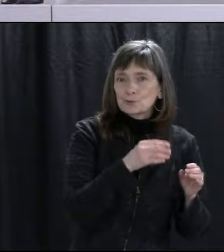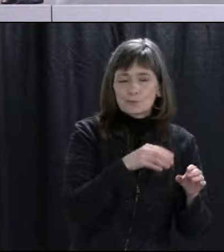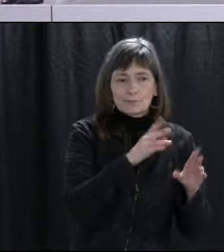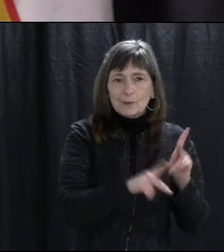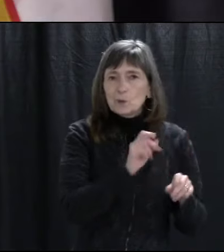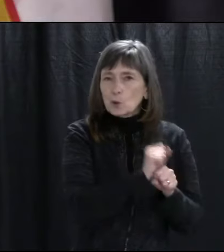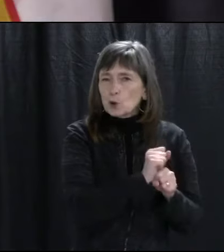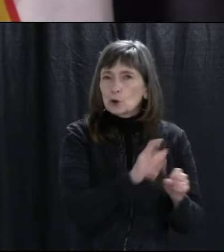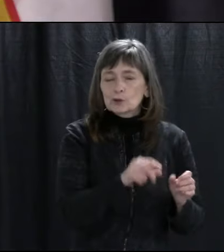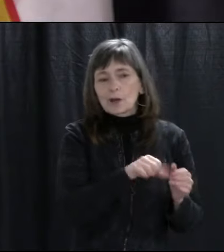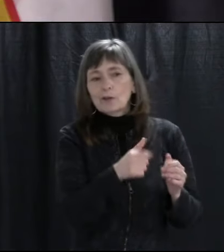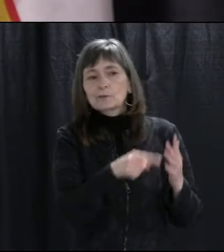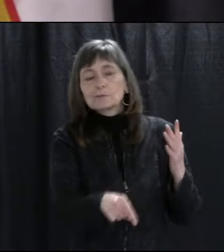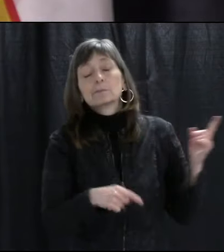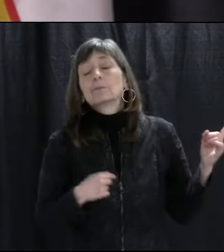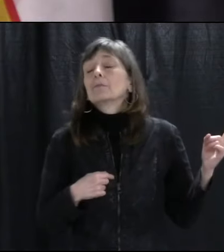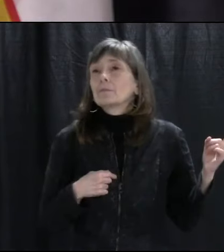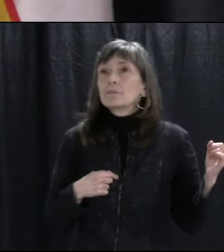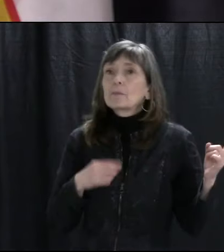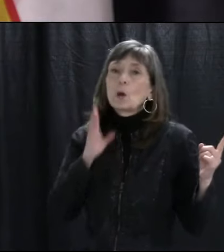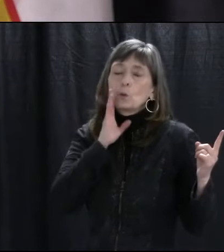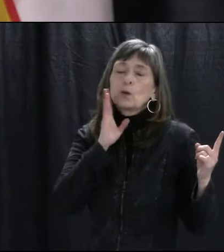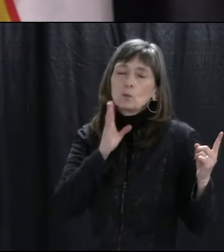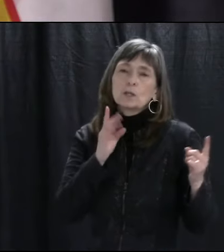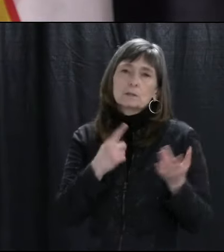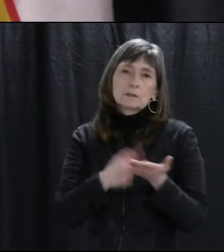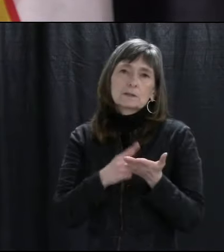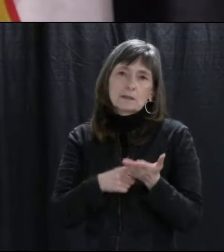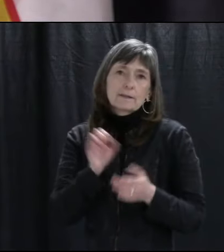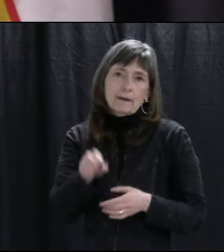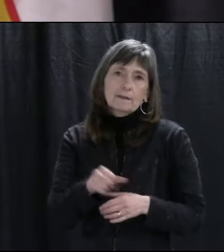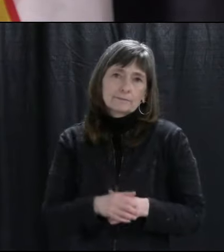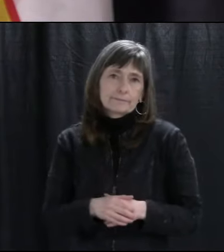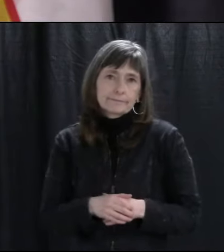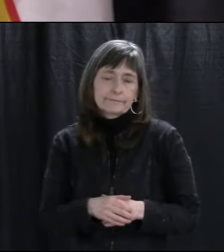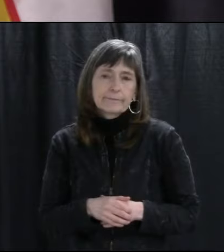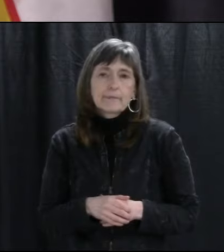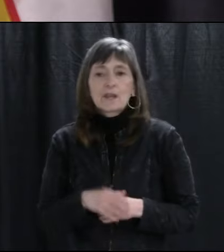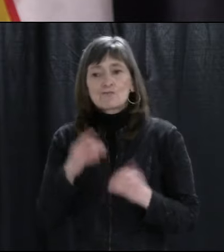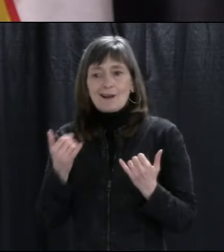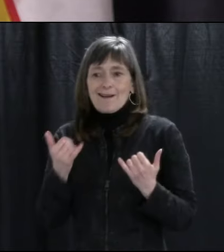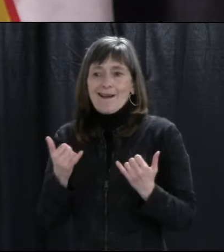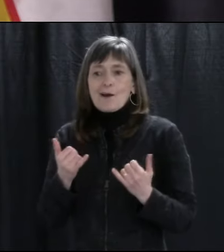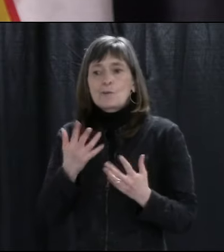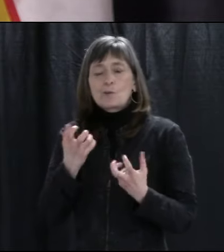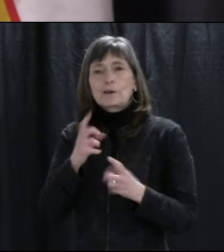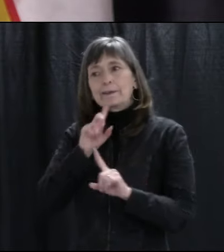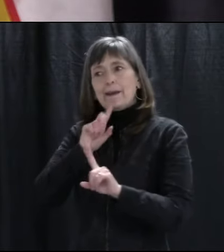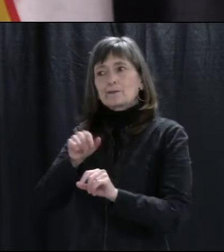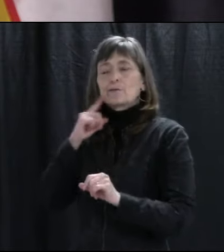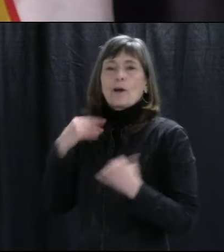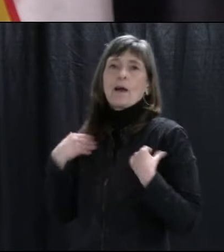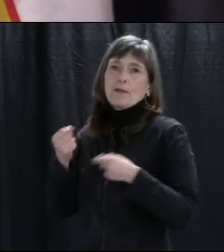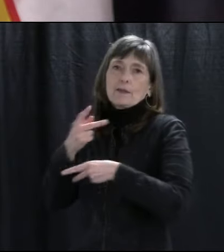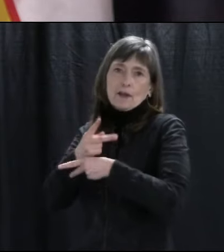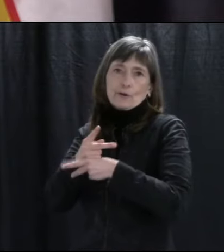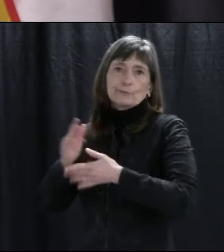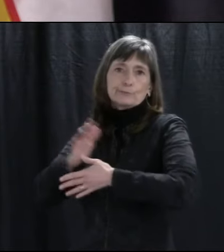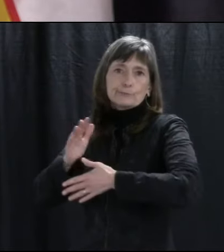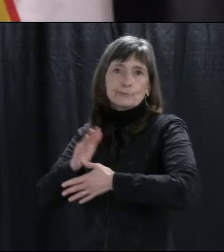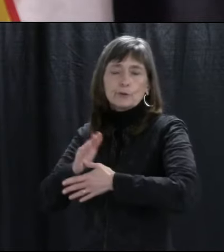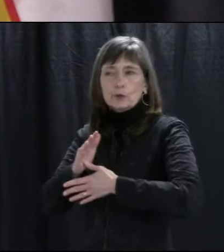this is something that we will be looking at. First and foremost, in the early days, we wanted to get an answer for our healthcare workers